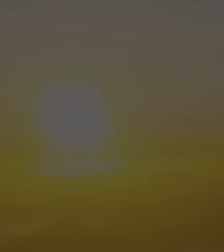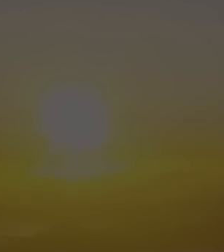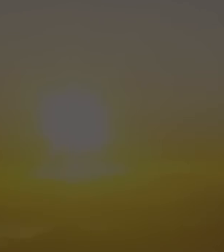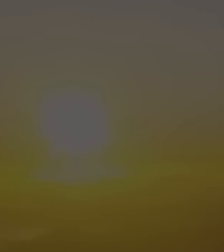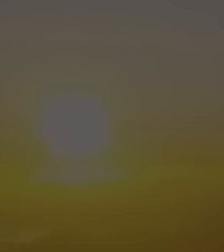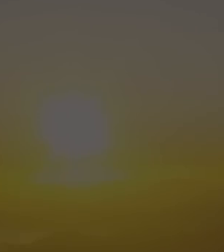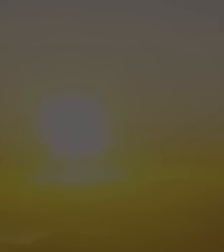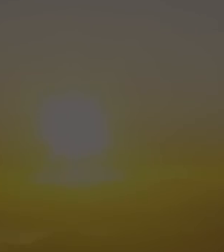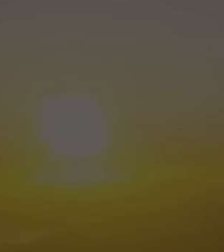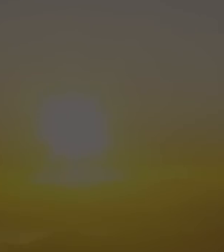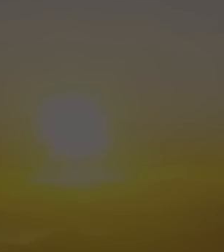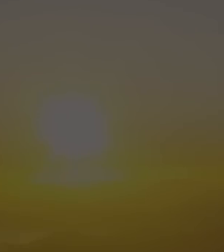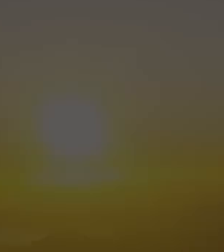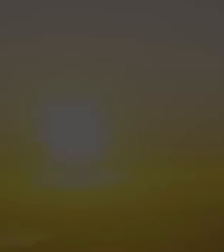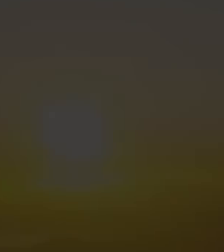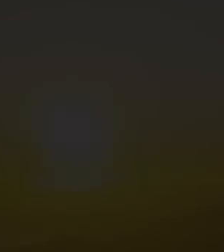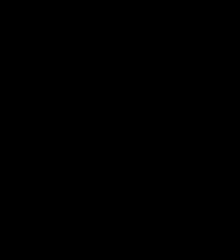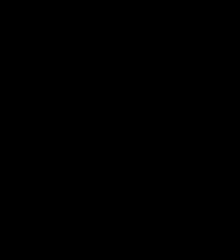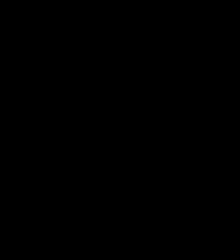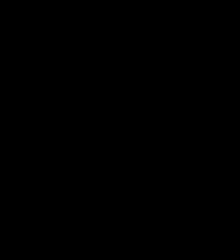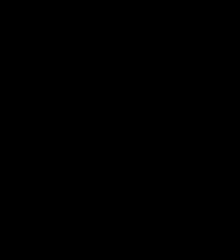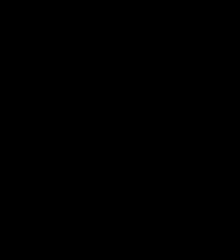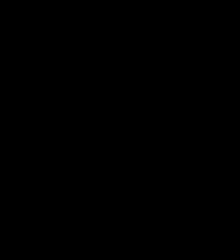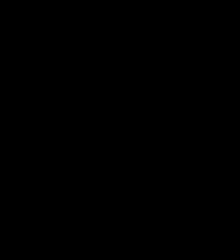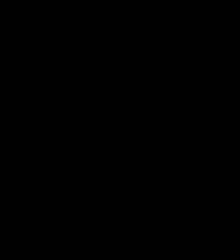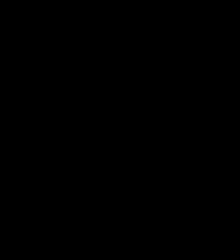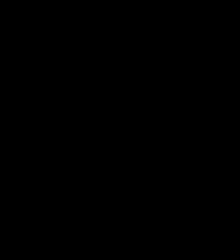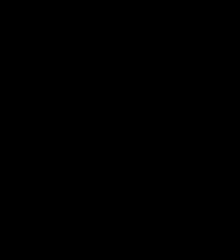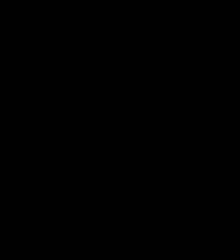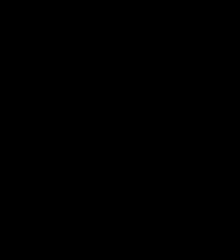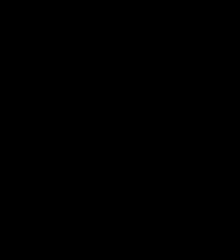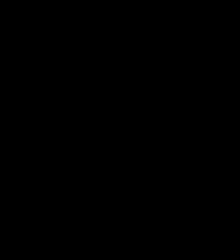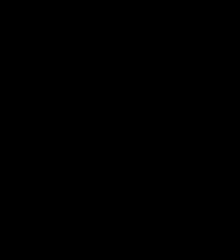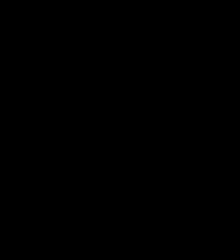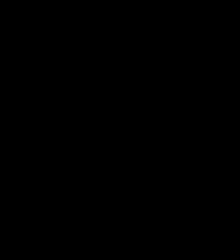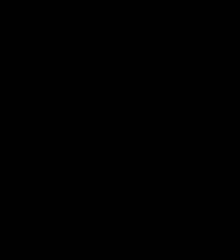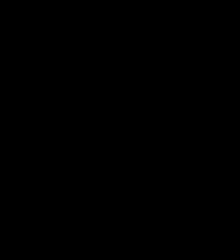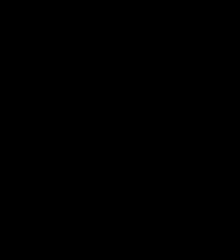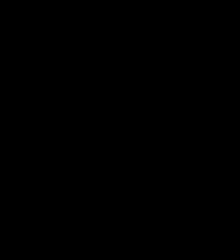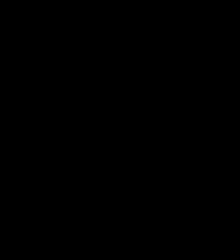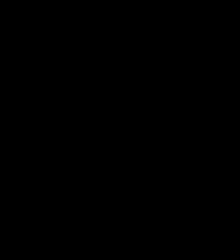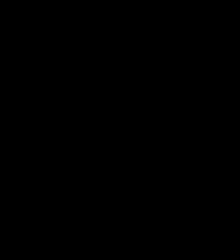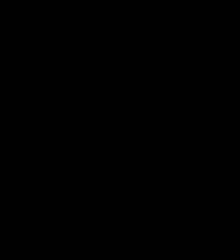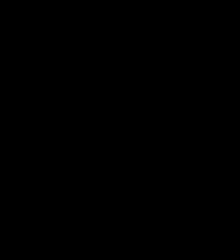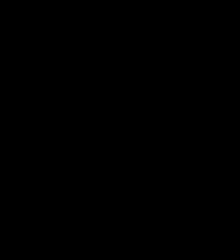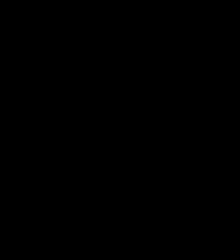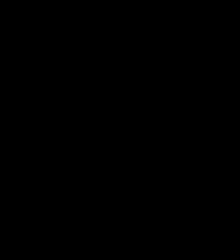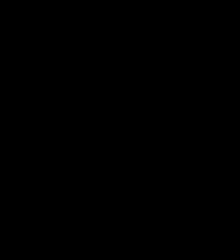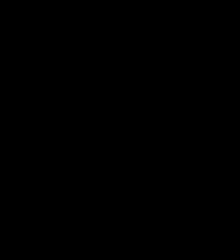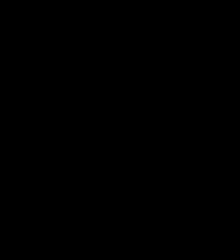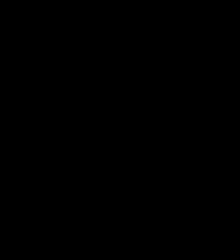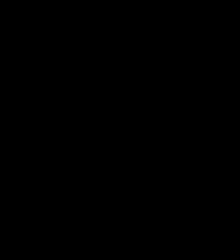endures forever. This is the day the Lord has made.